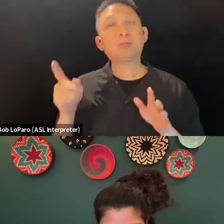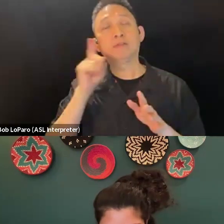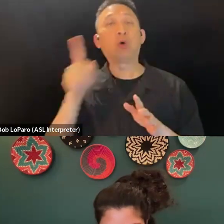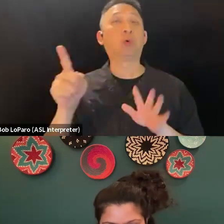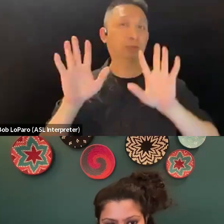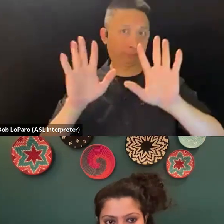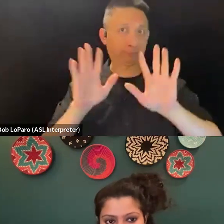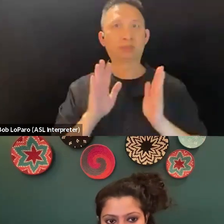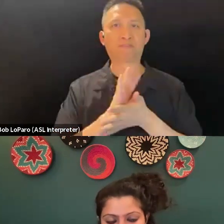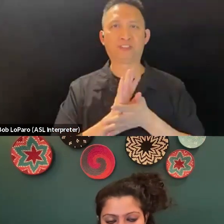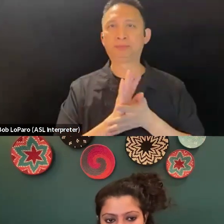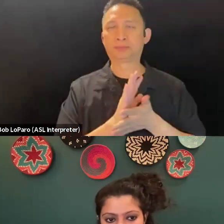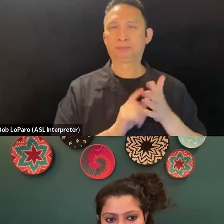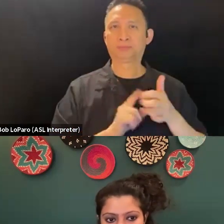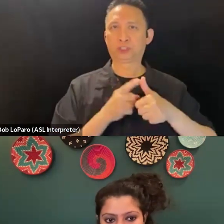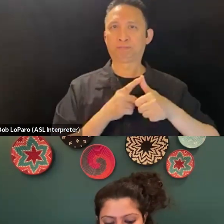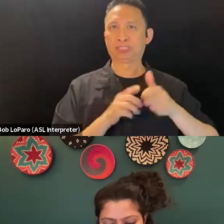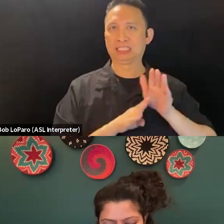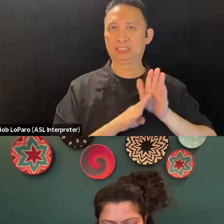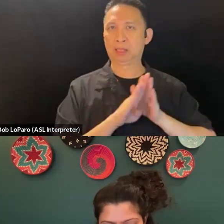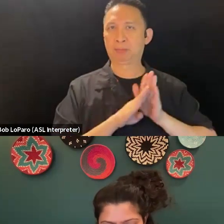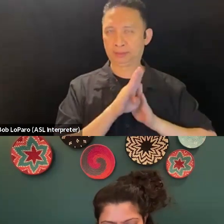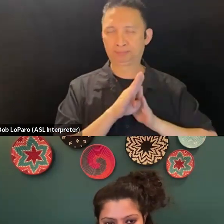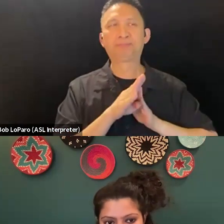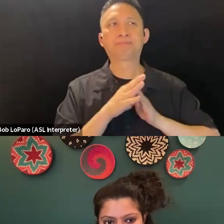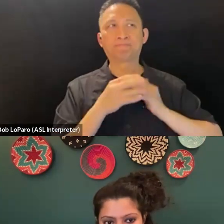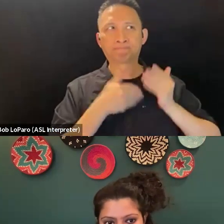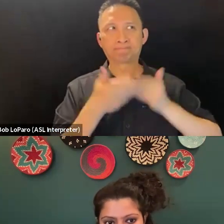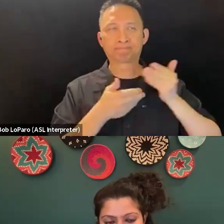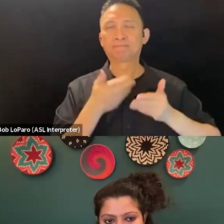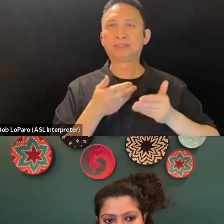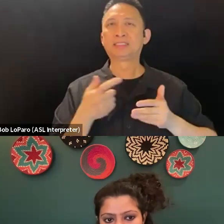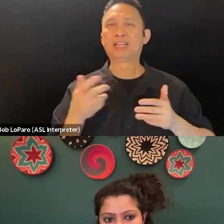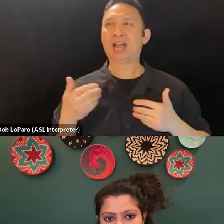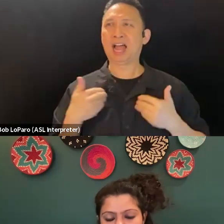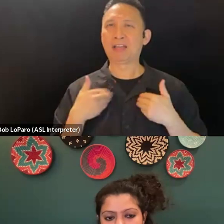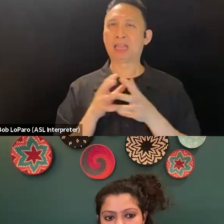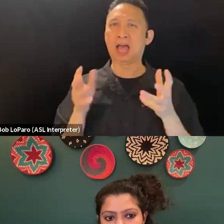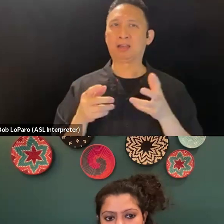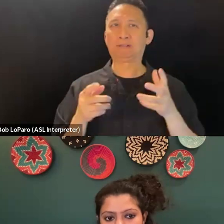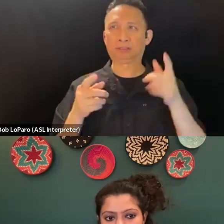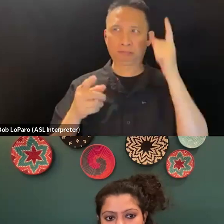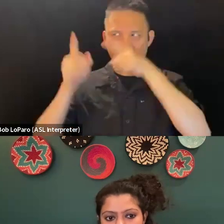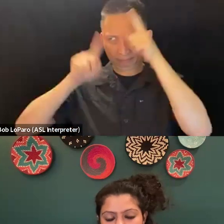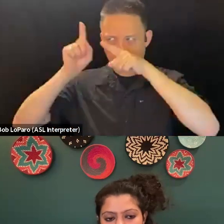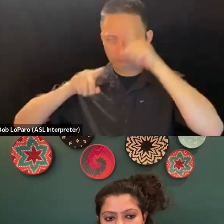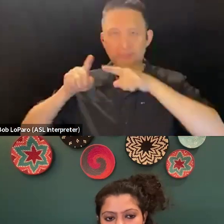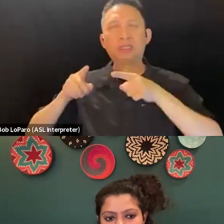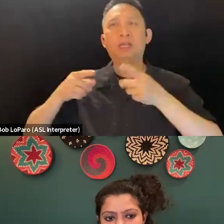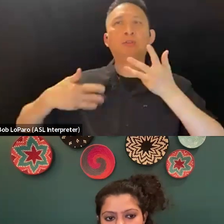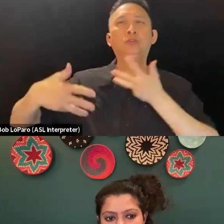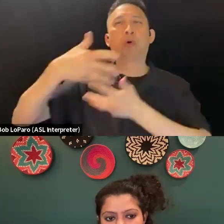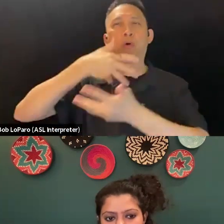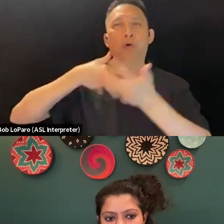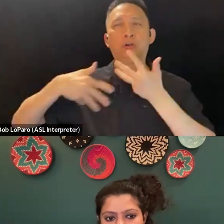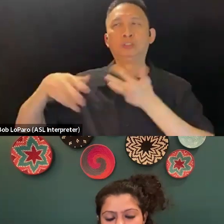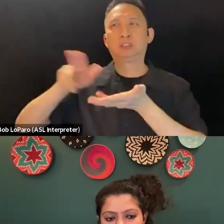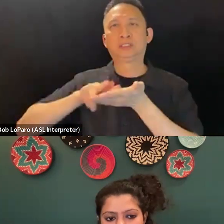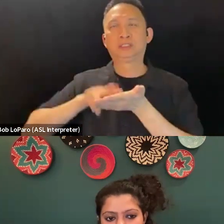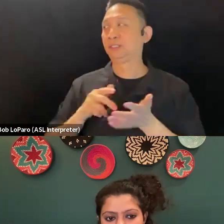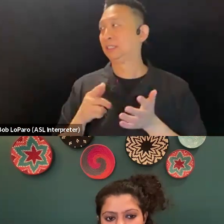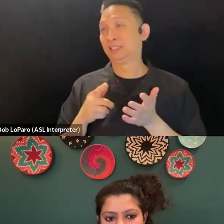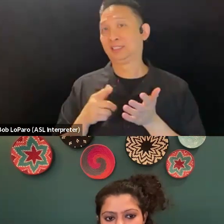an adequate 3-minute. Now, for filmmakers out there, especially in India, who often ask me what are the things to sort of